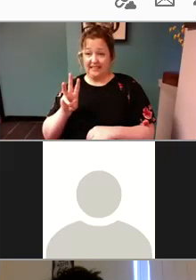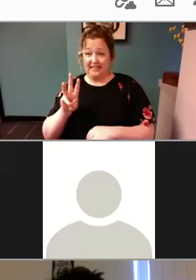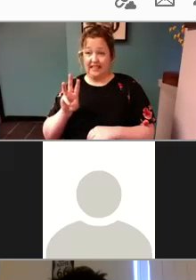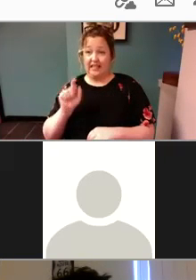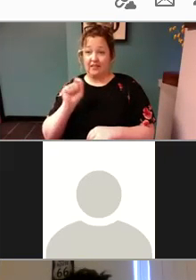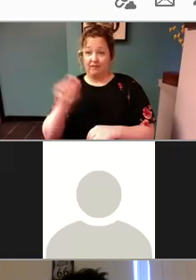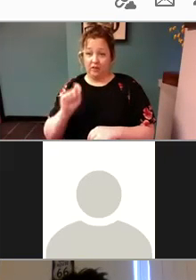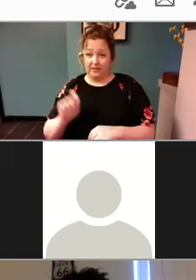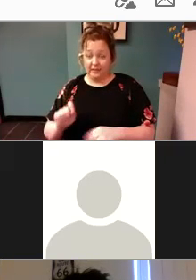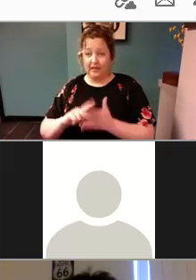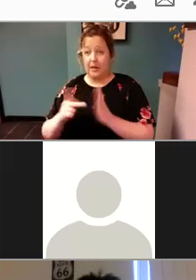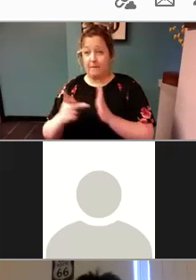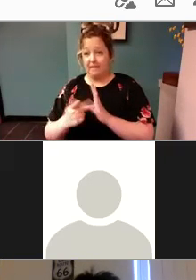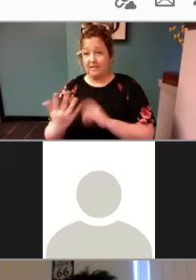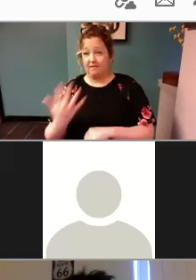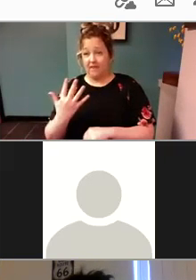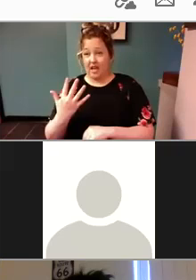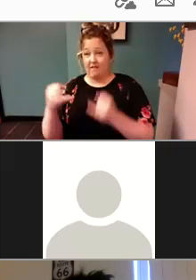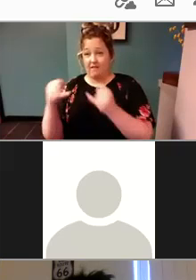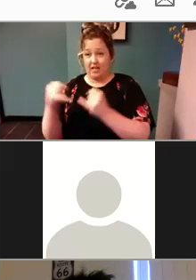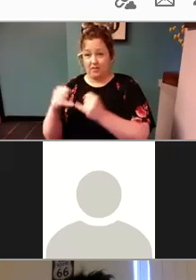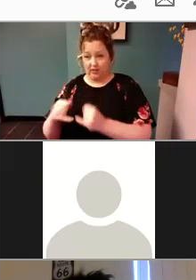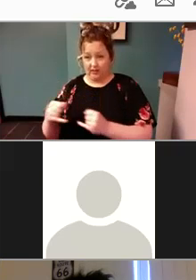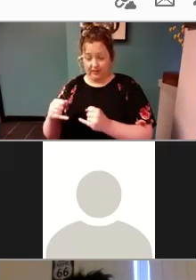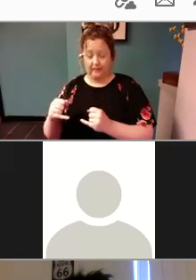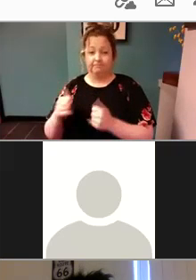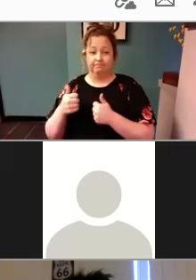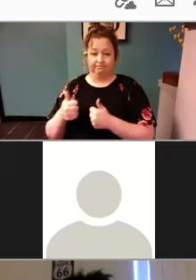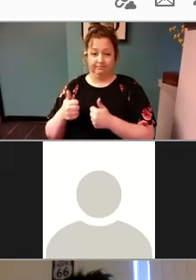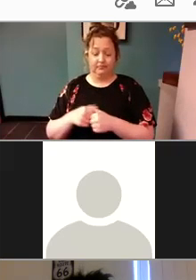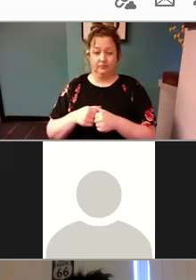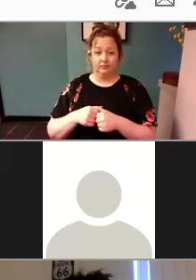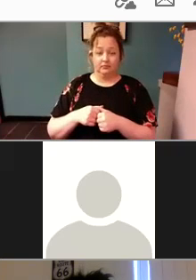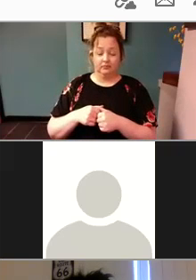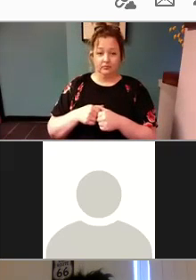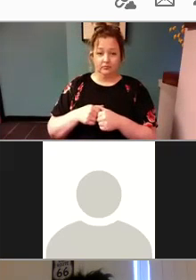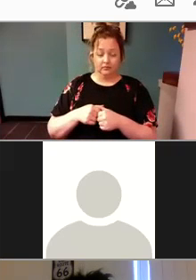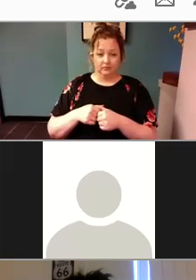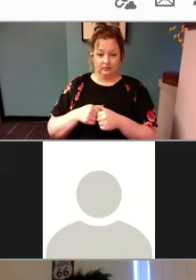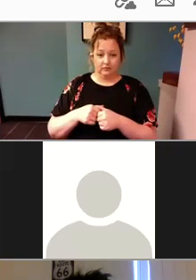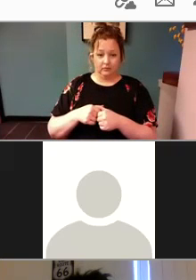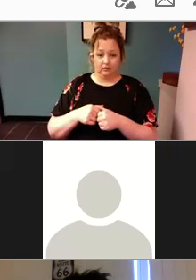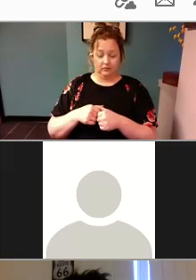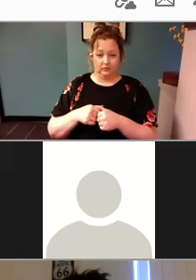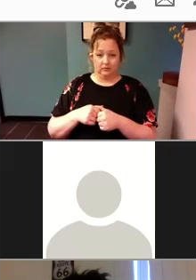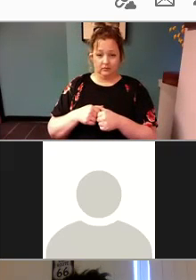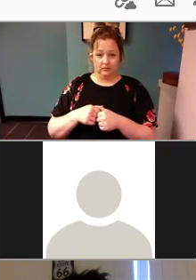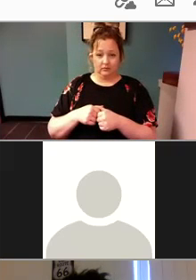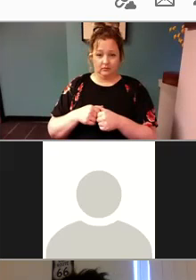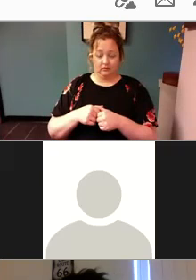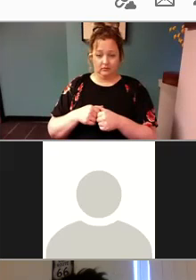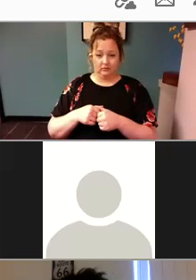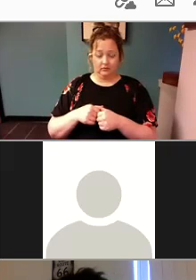3, 4, 5 edges. That's a tree as well. So we had 1, 2, 3, 4, 7, 8, 8